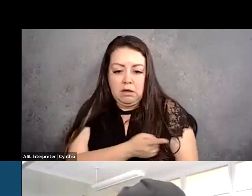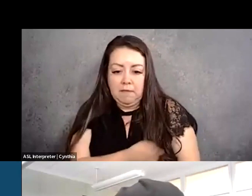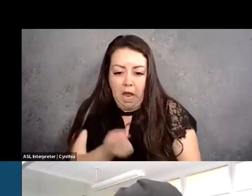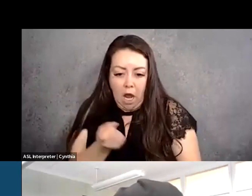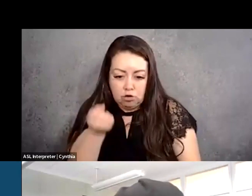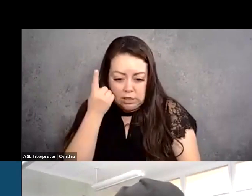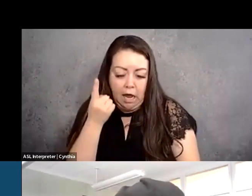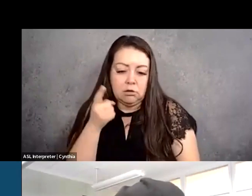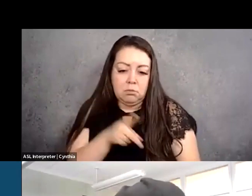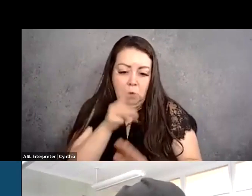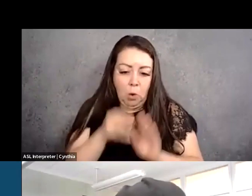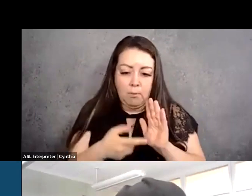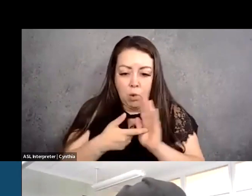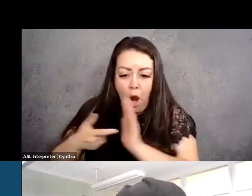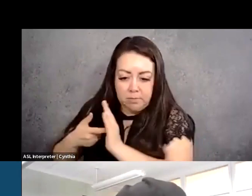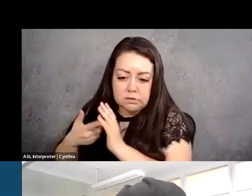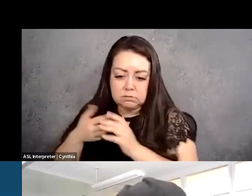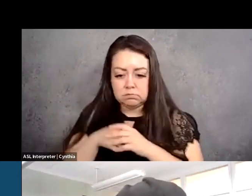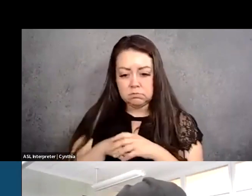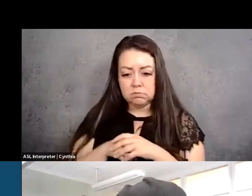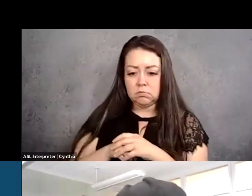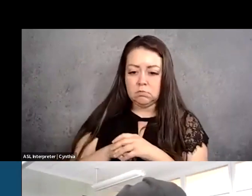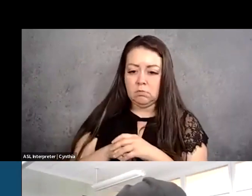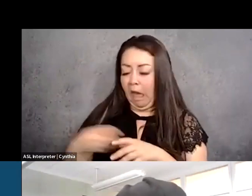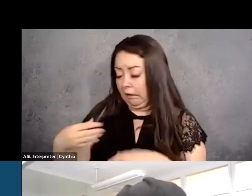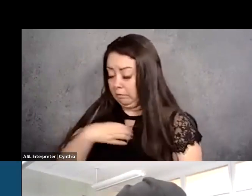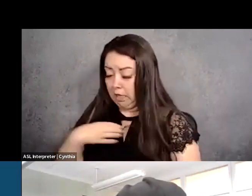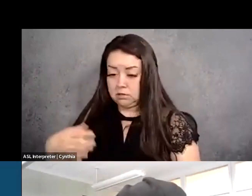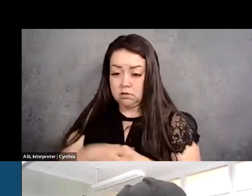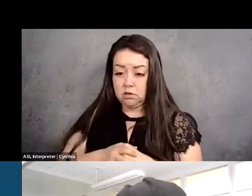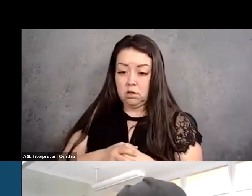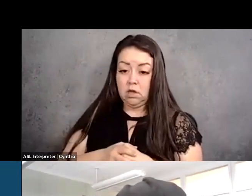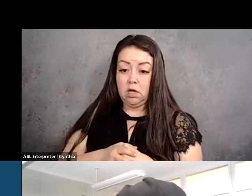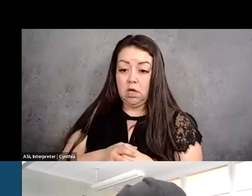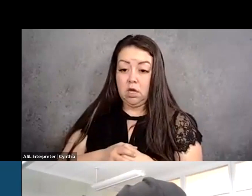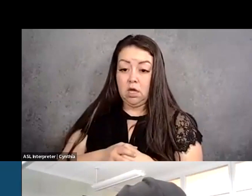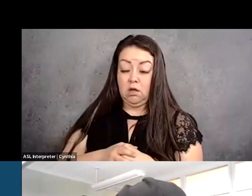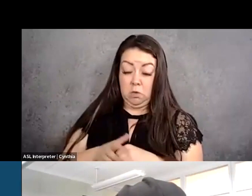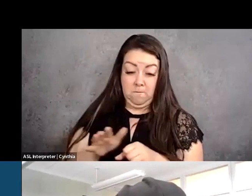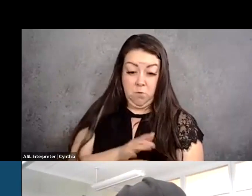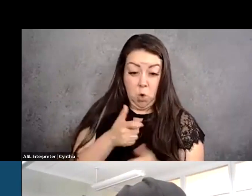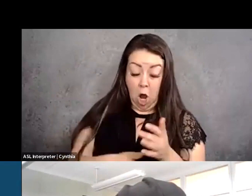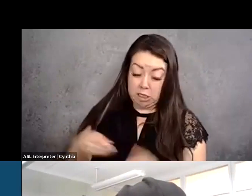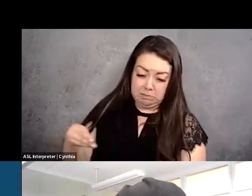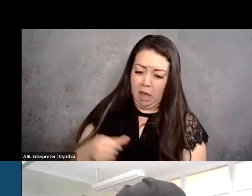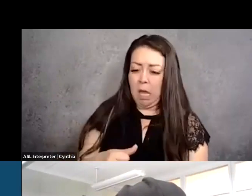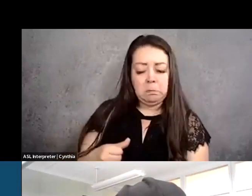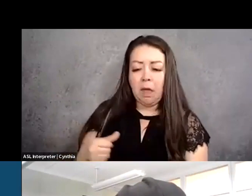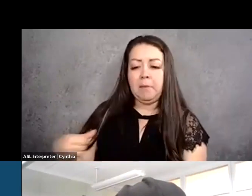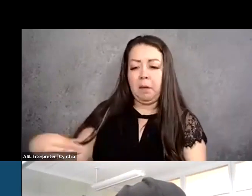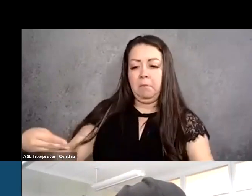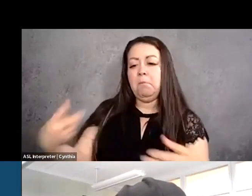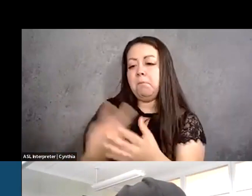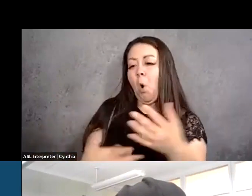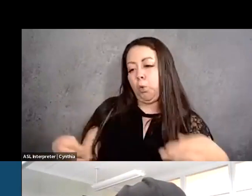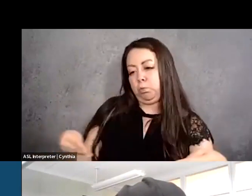and compliance. So it doesn't always cover it in the entirety of the cost, obviously. So we leverage